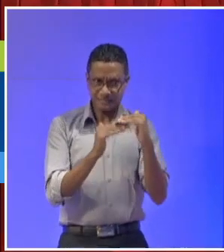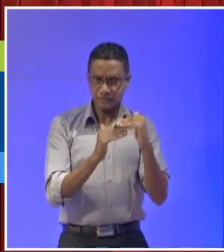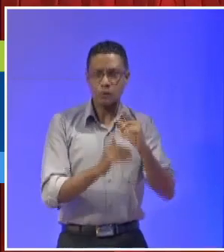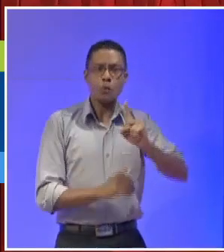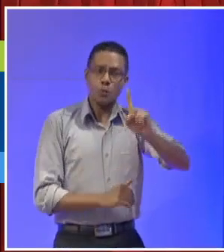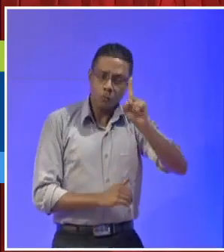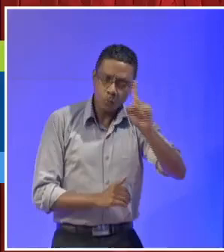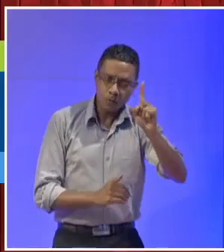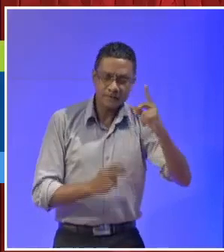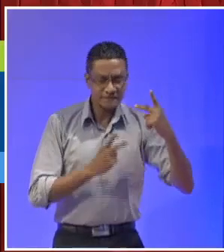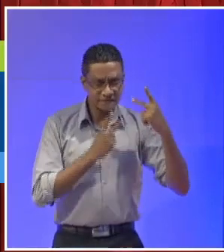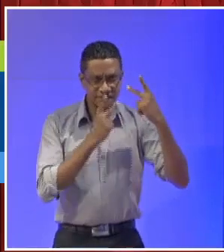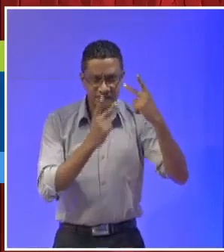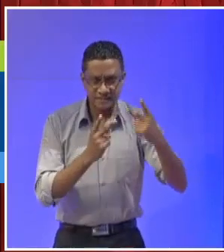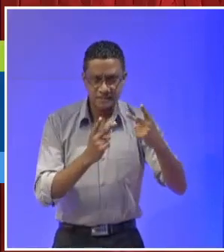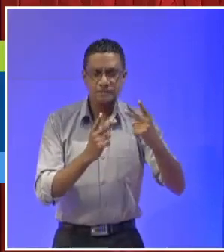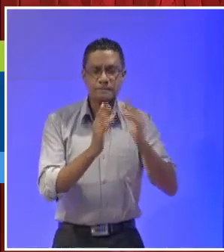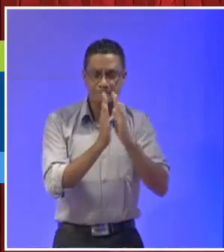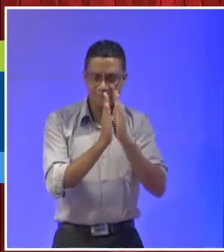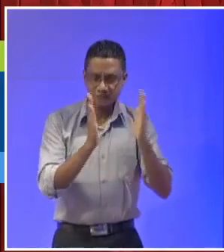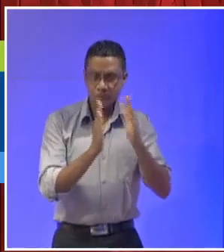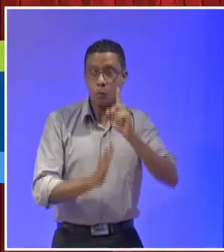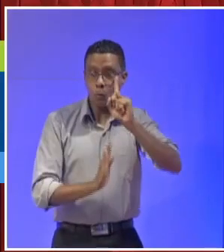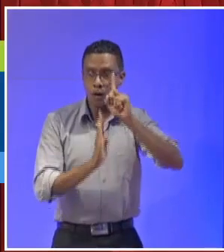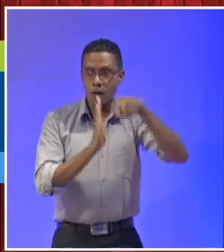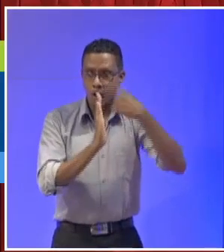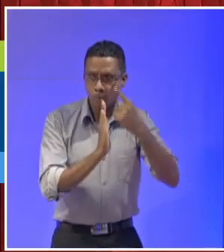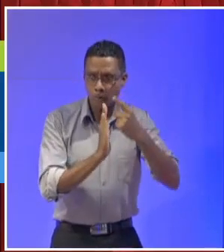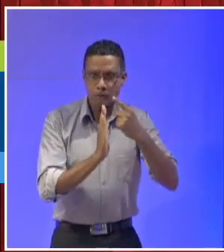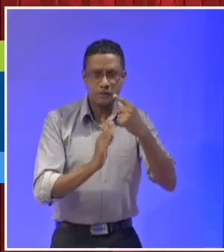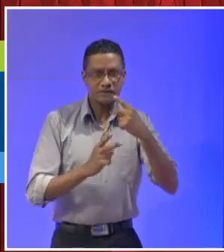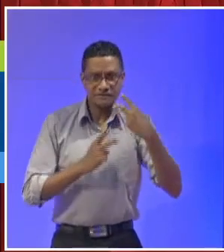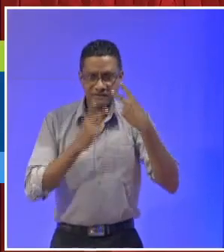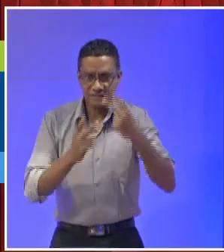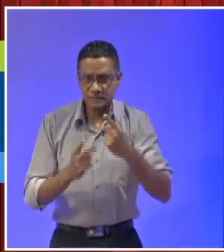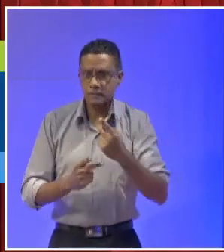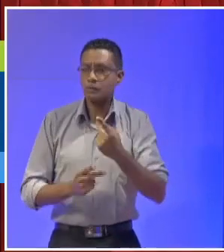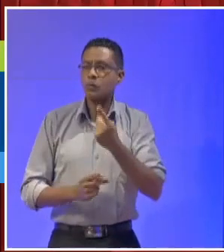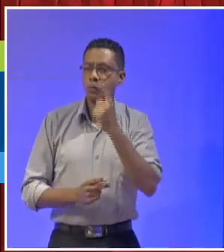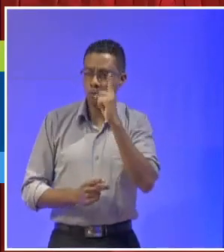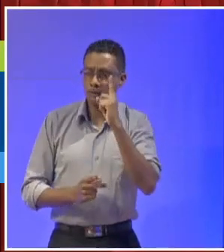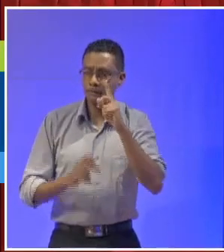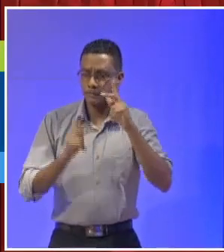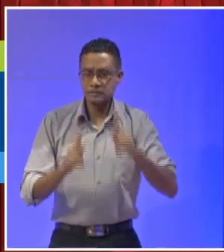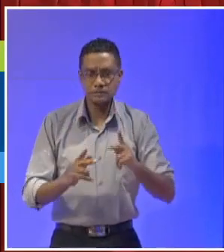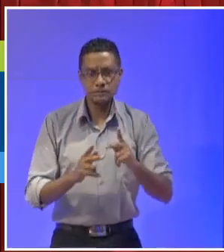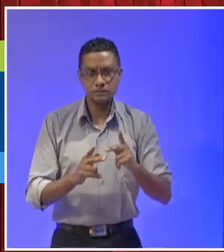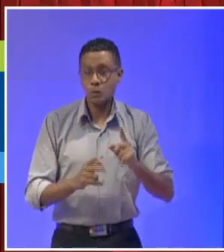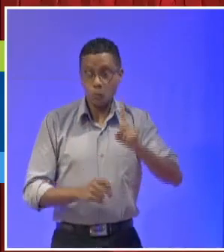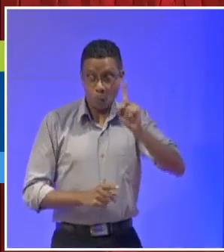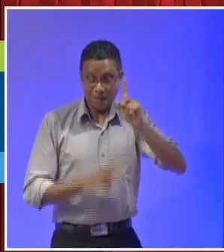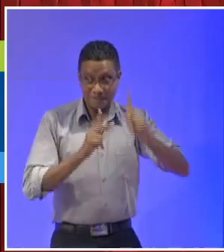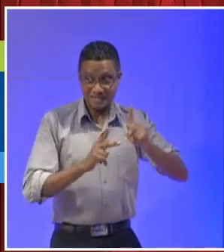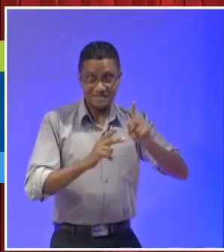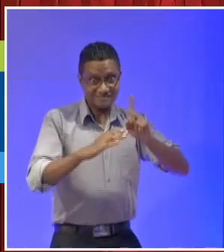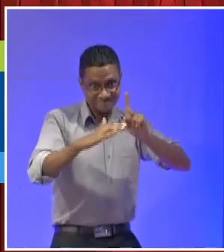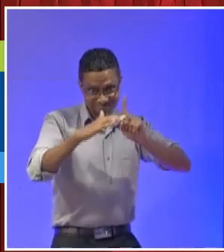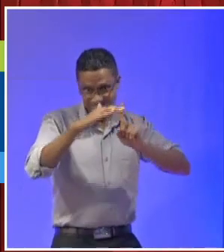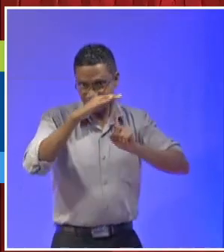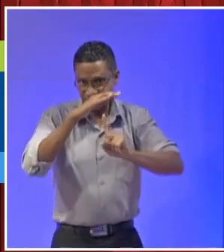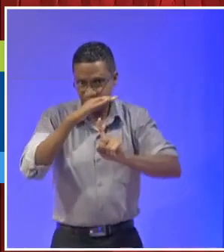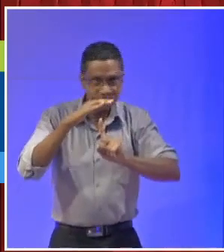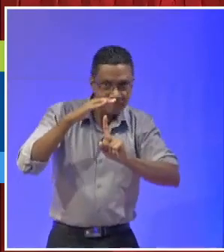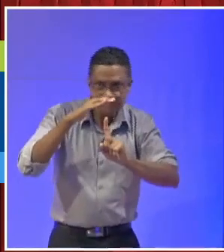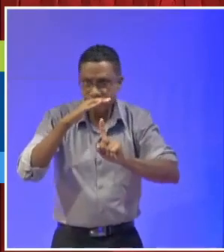visitation period of 1 hour with 1 person. So 1 person, 1 hour, can go in and